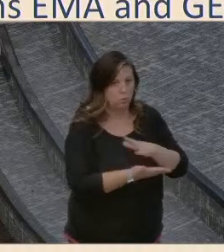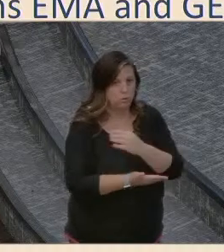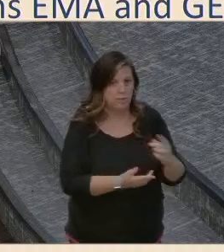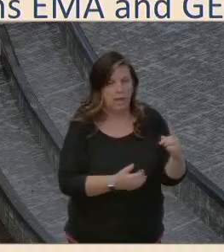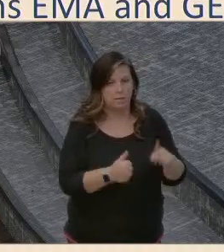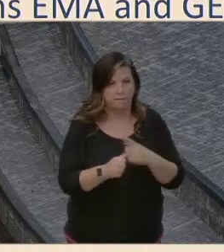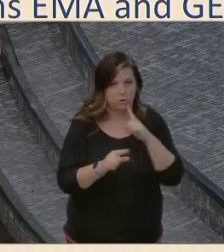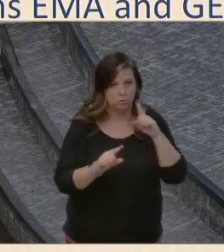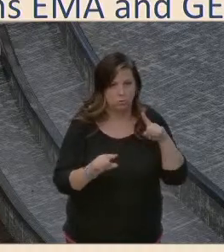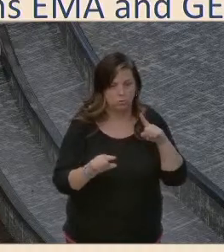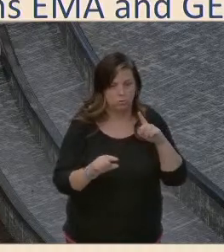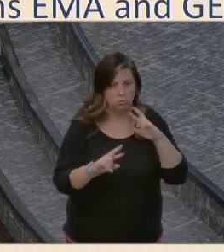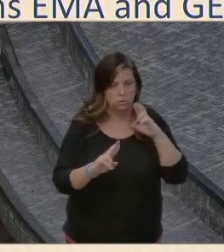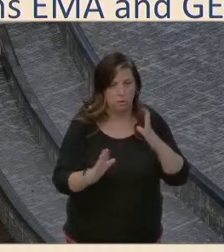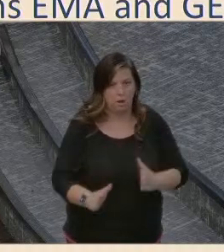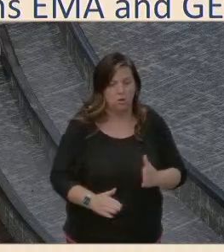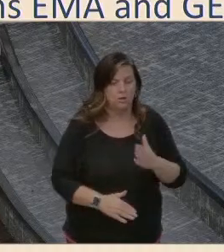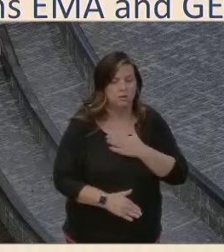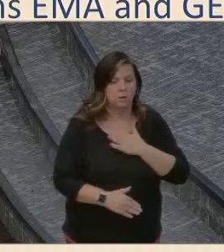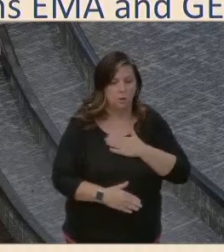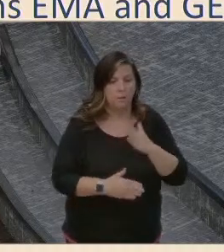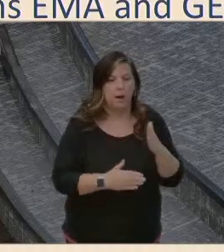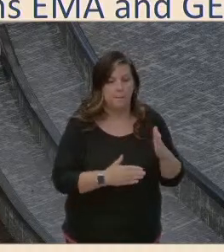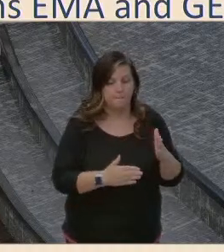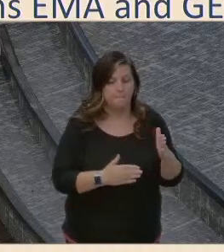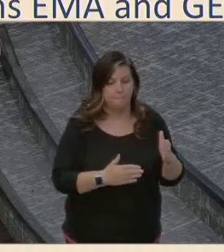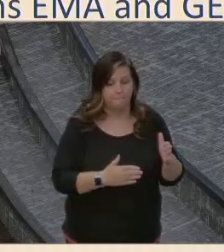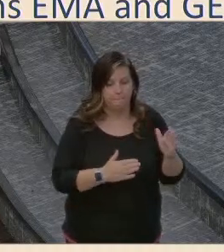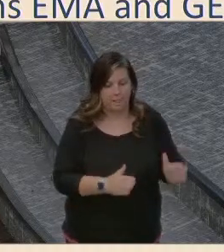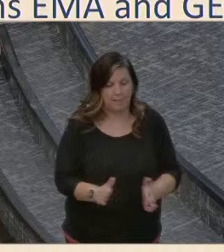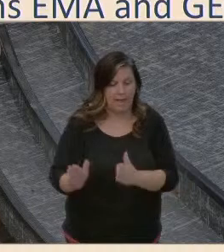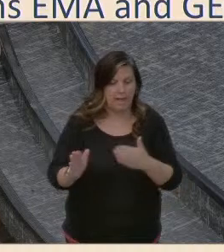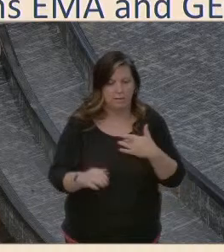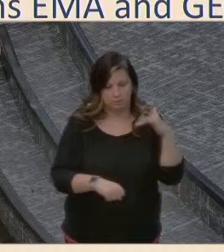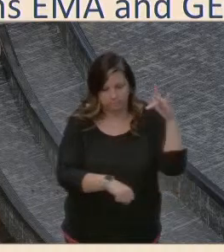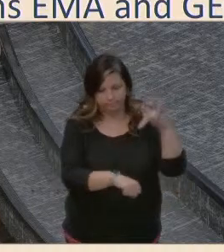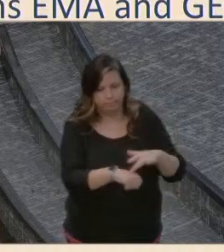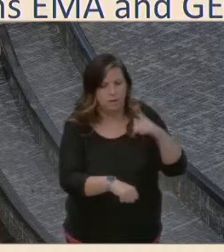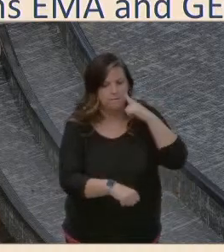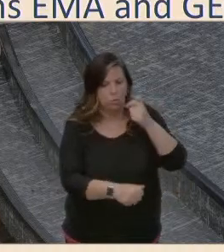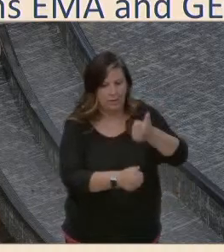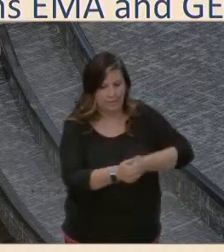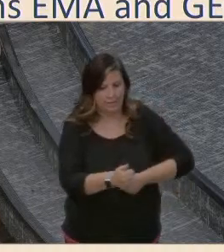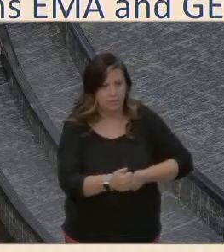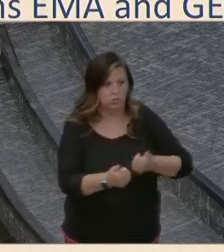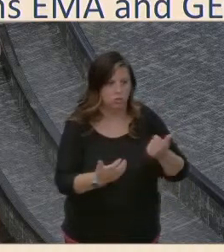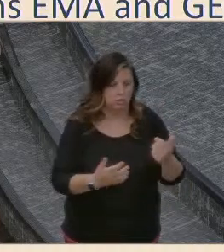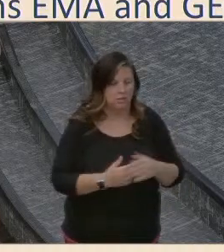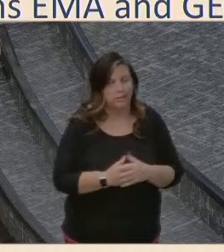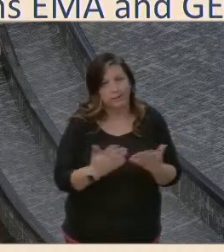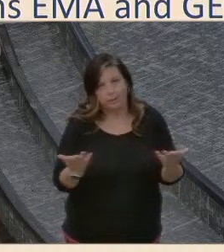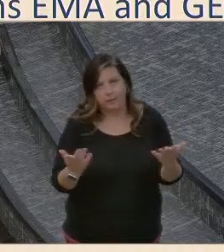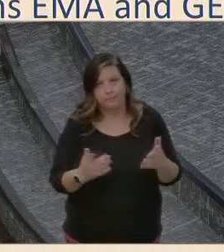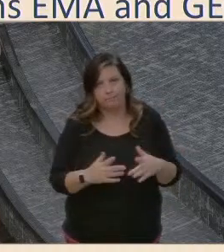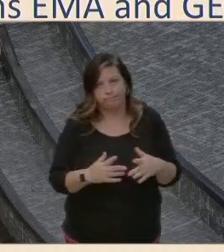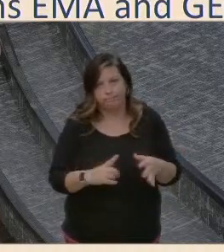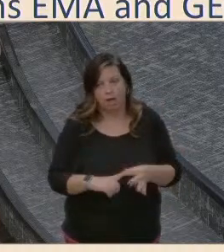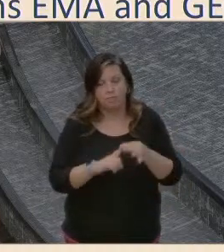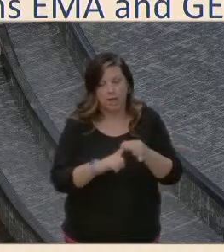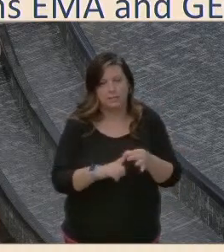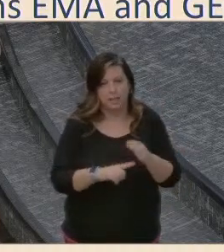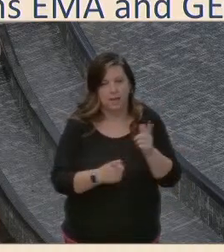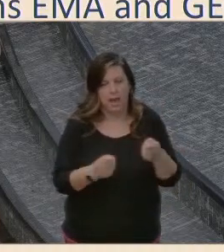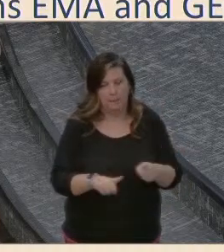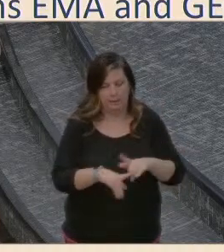And so my plan is to be on site for every one of those, unless we have two that happen to take place at exactly the same time. And